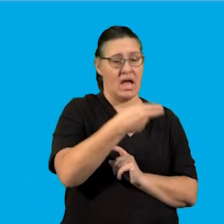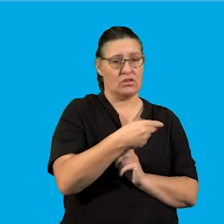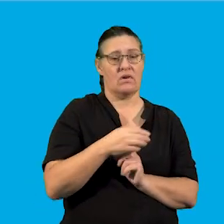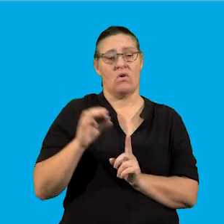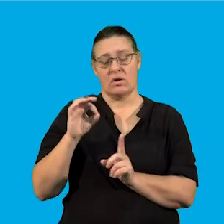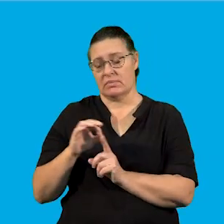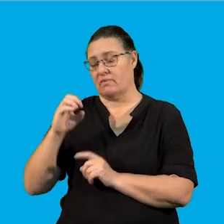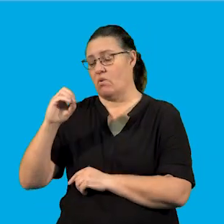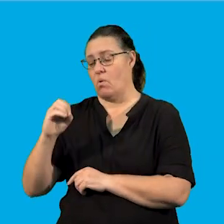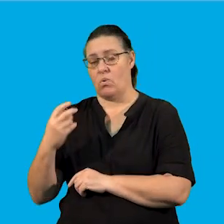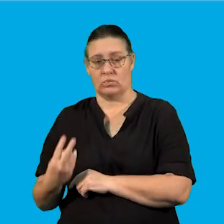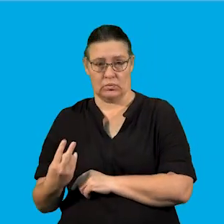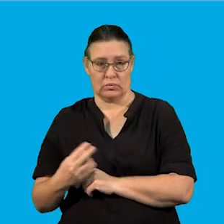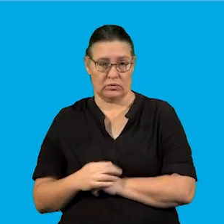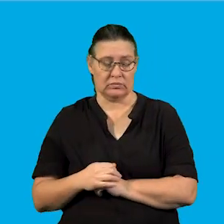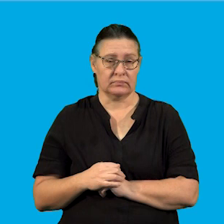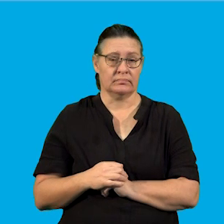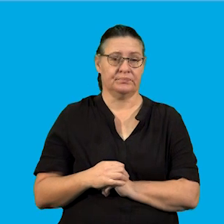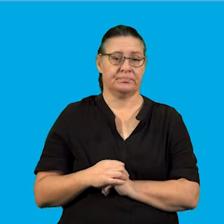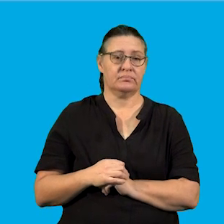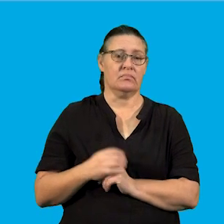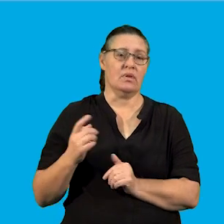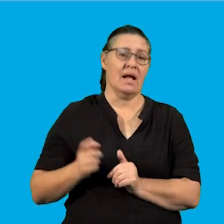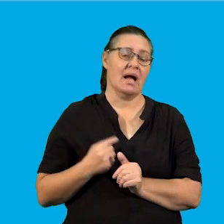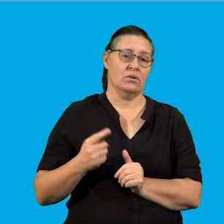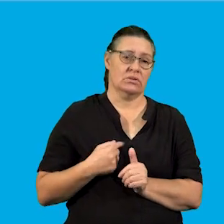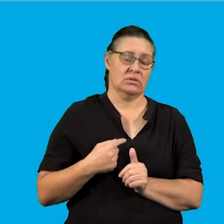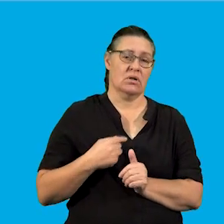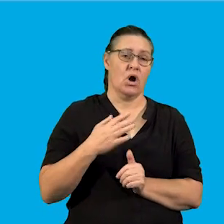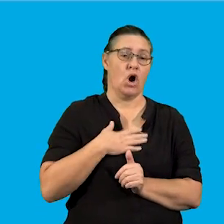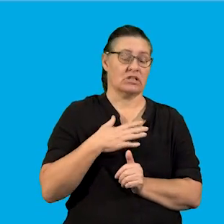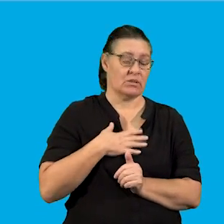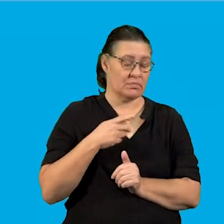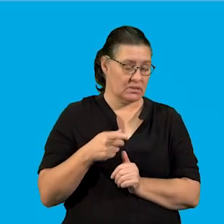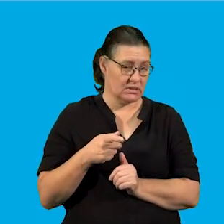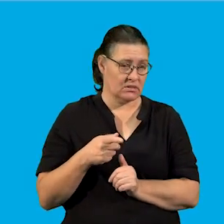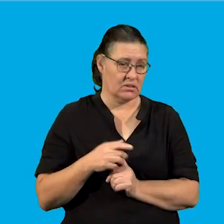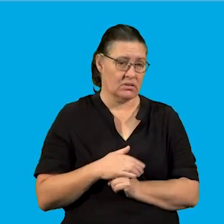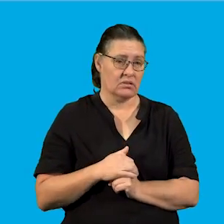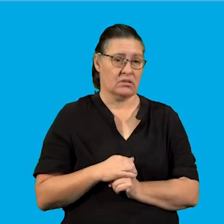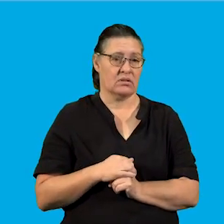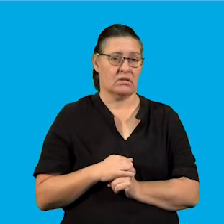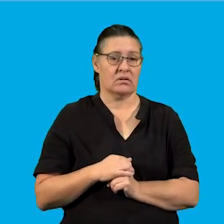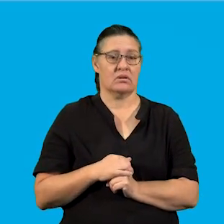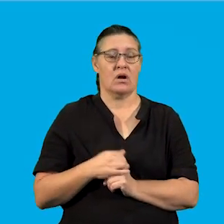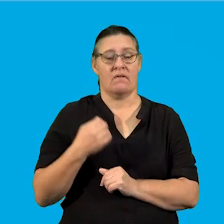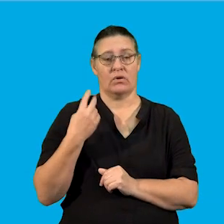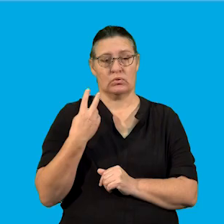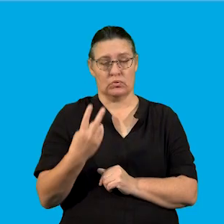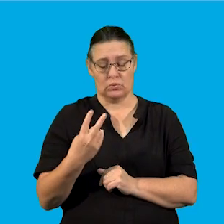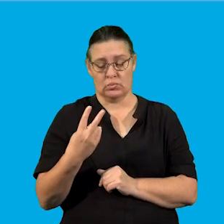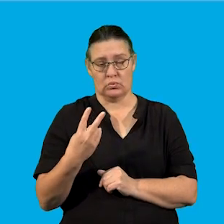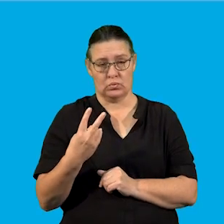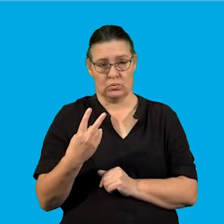2 is specifically for the O. So then when we are counting the number of oxygen atoms in this particular compound, we have